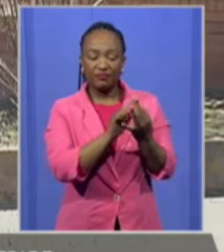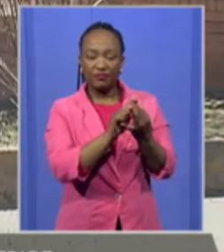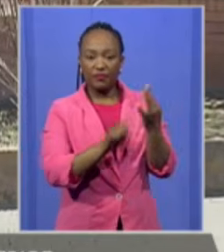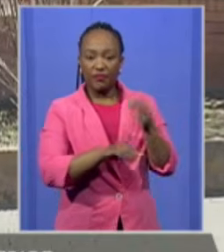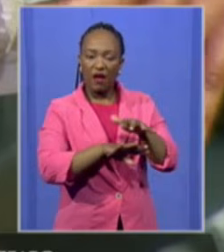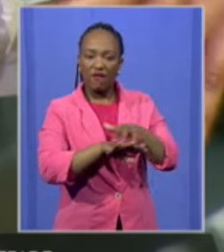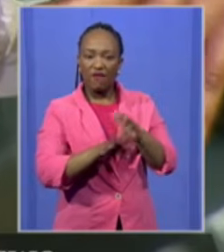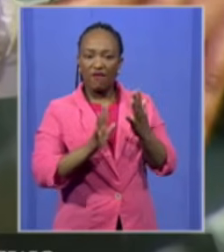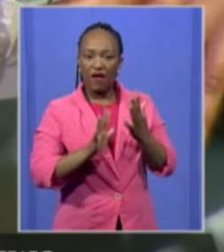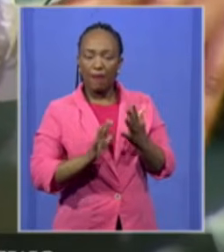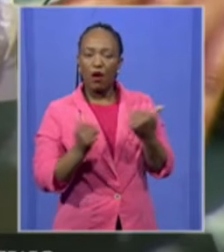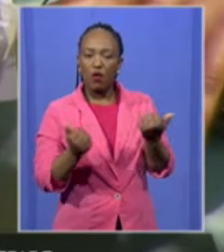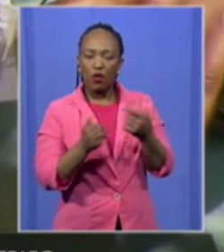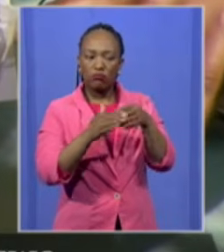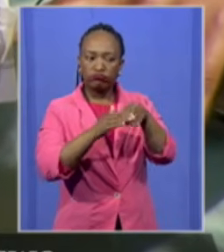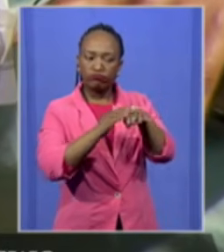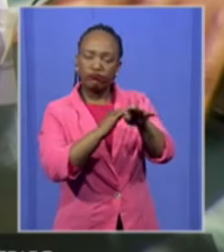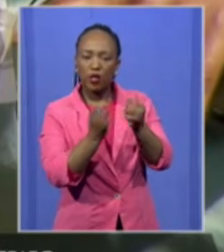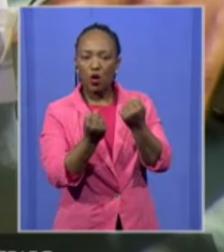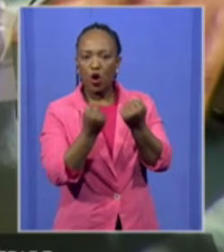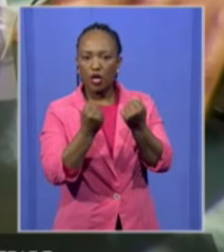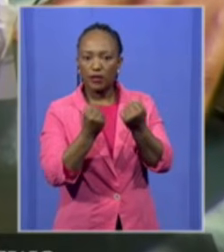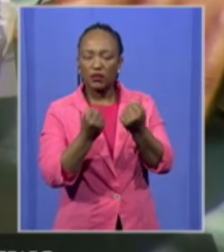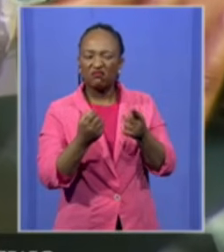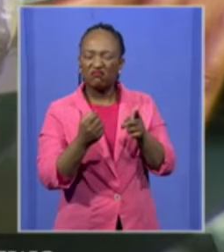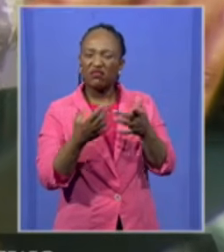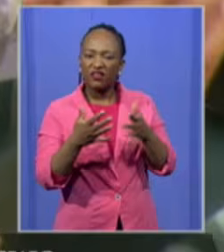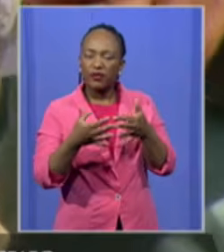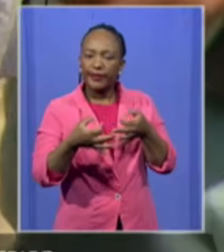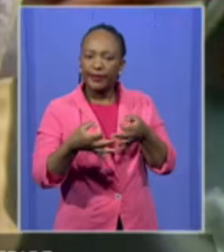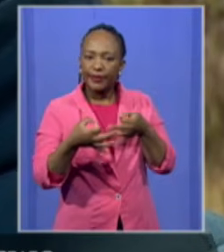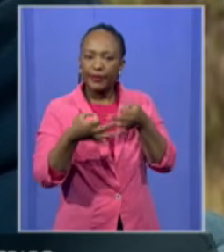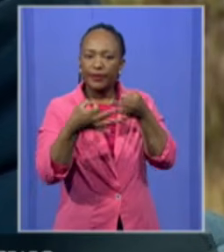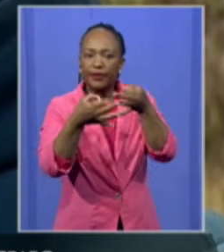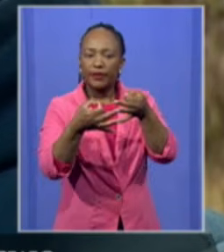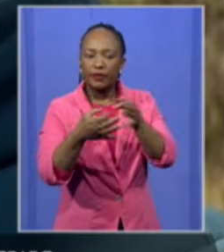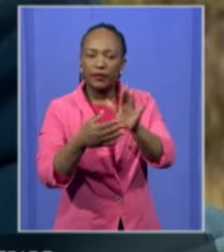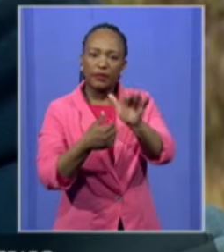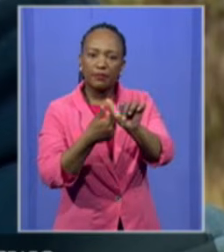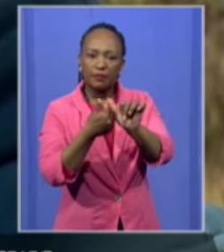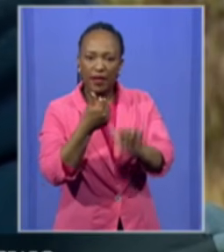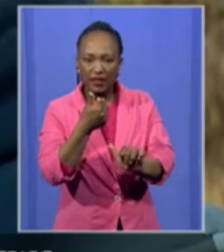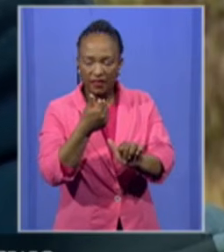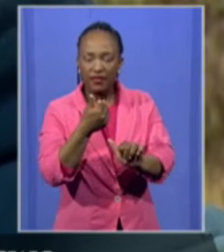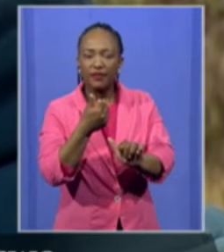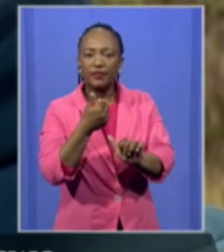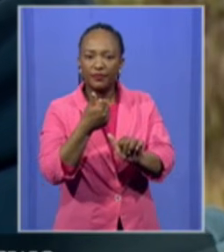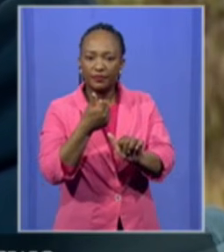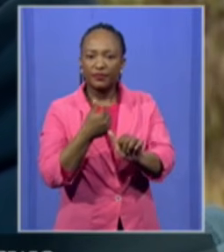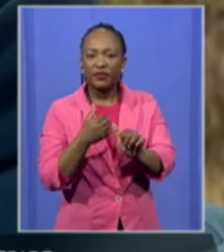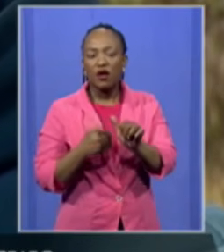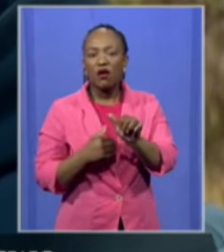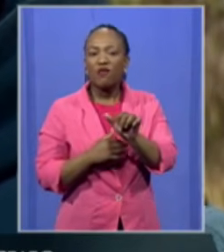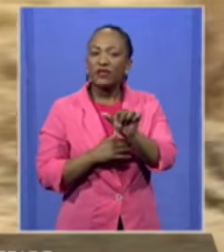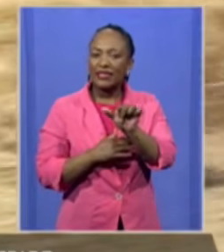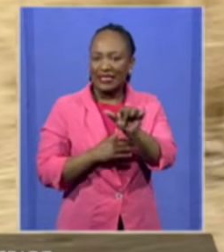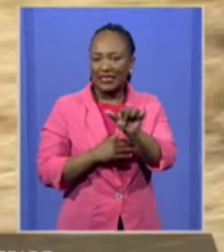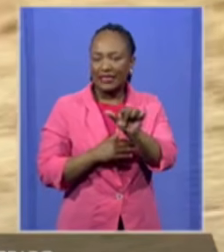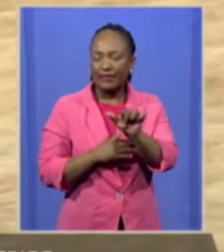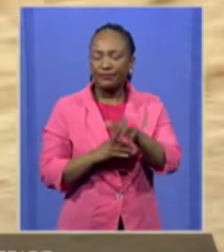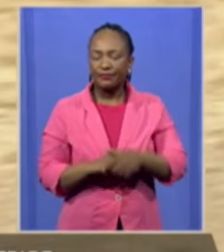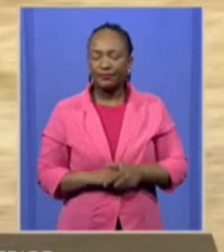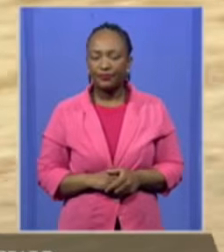hlahella makgotleng a dinyewe mme nyewe e kgutliseditswe morao ho fihlela ha kgwedi ya Phato e tla be e hlola matsatsi a tsheletseng.